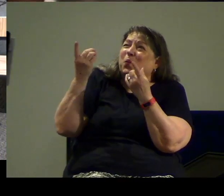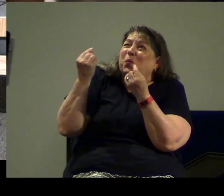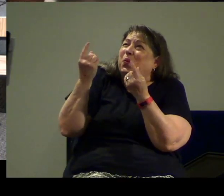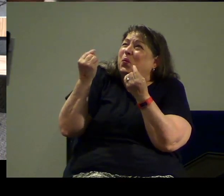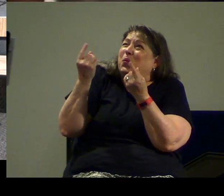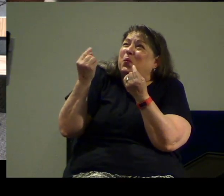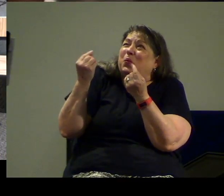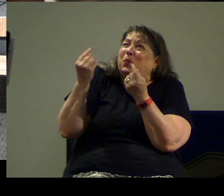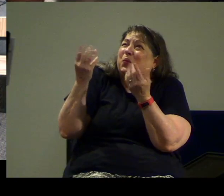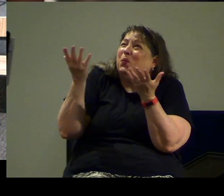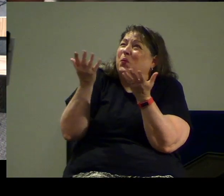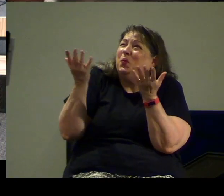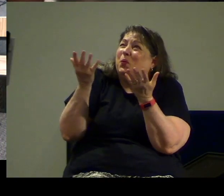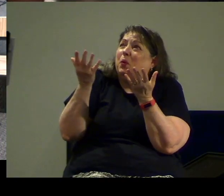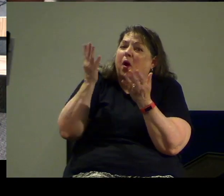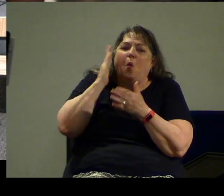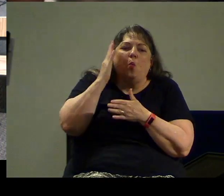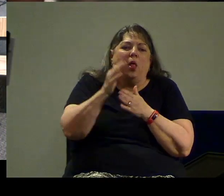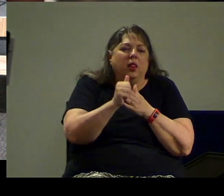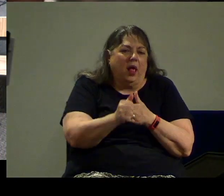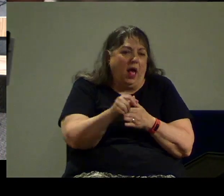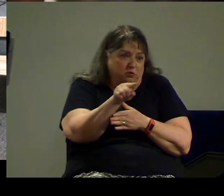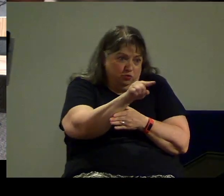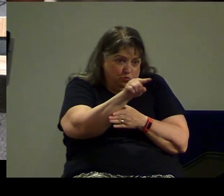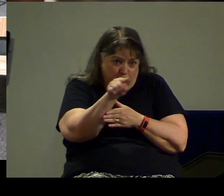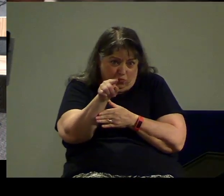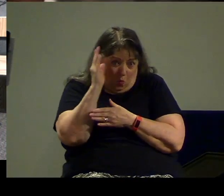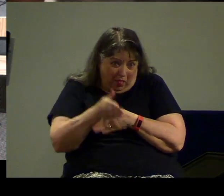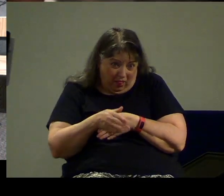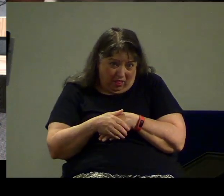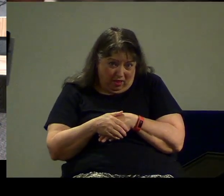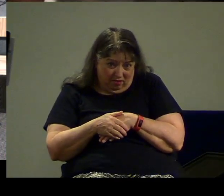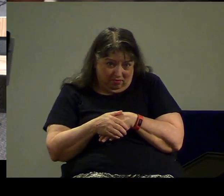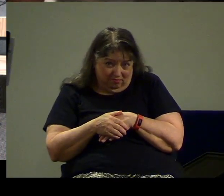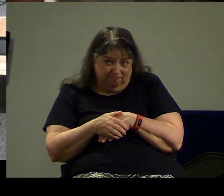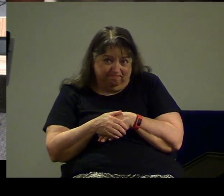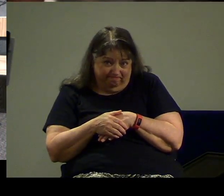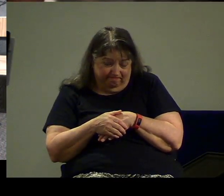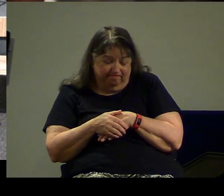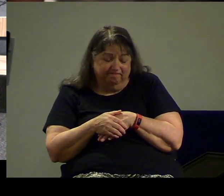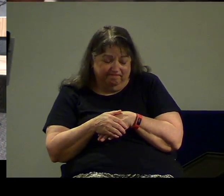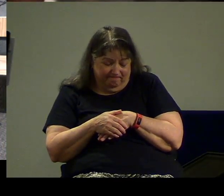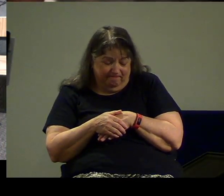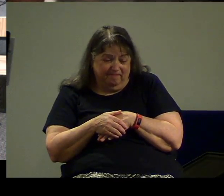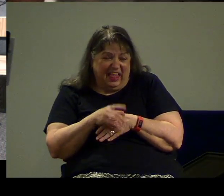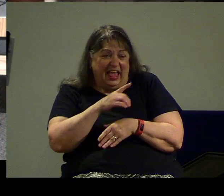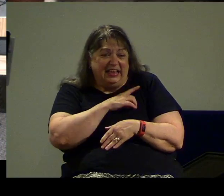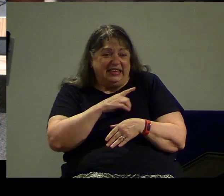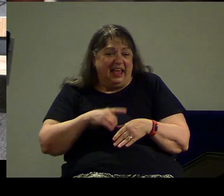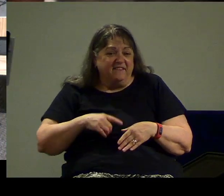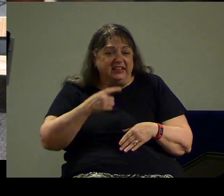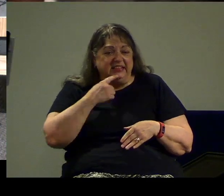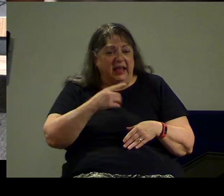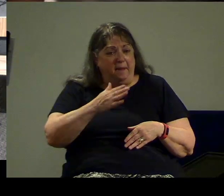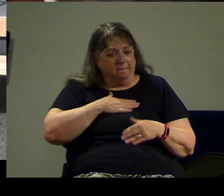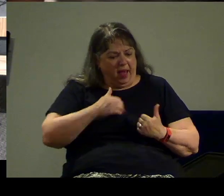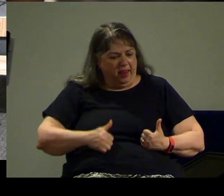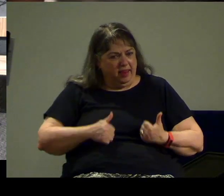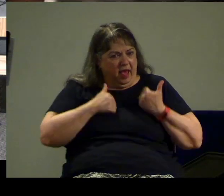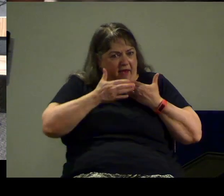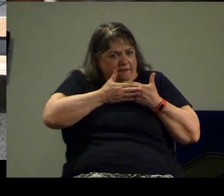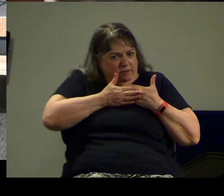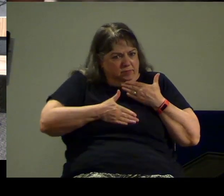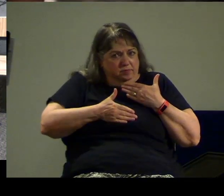and he will guide you in and through that. And David says, all the days of my life I will seek